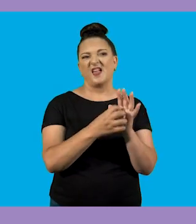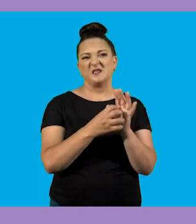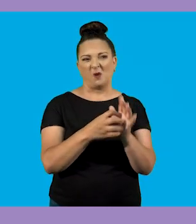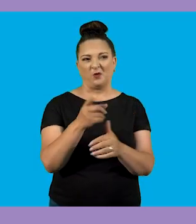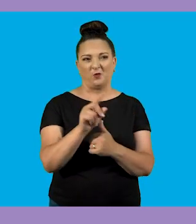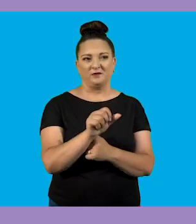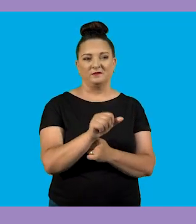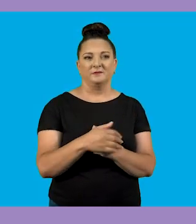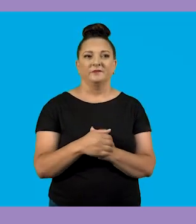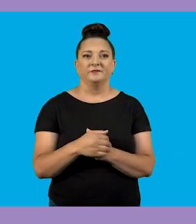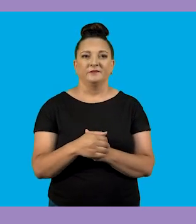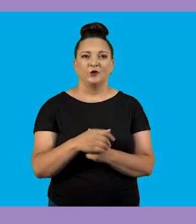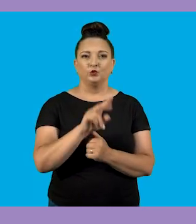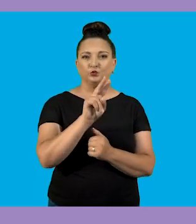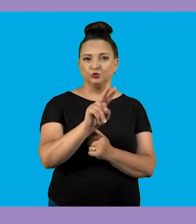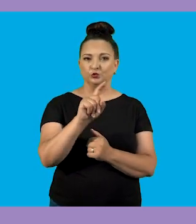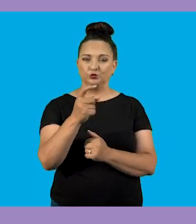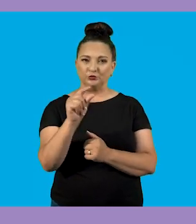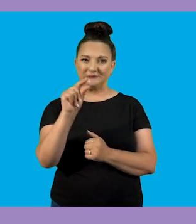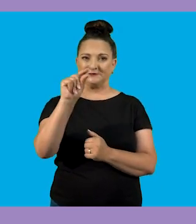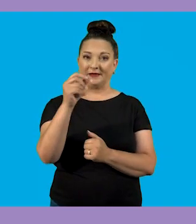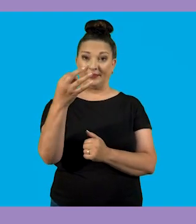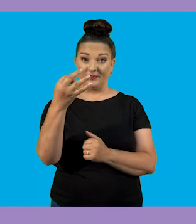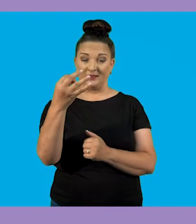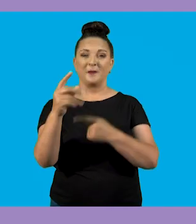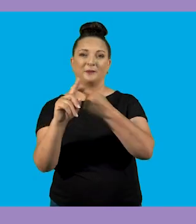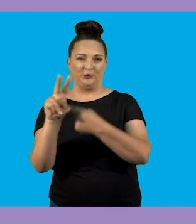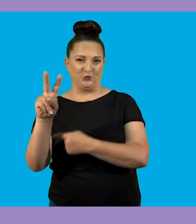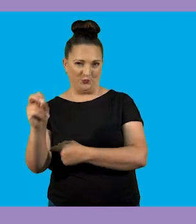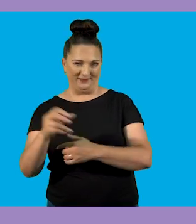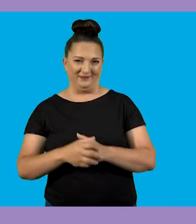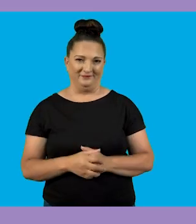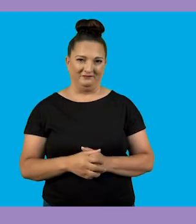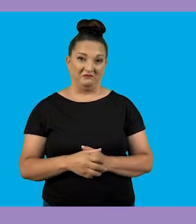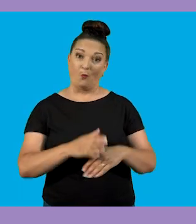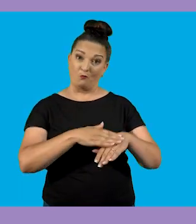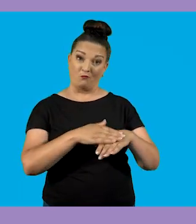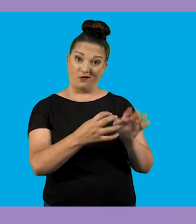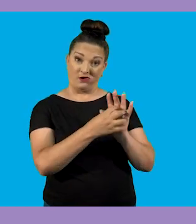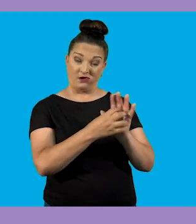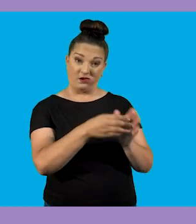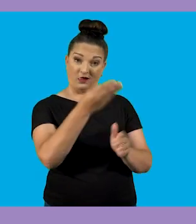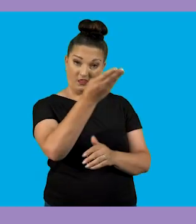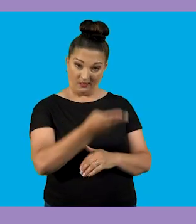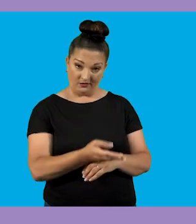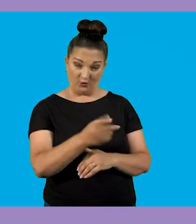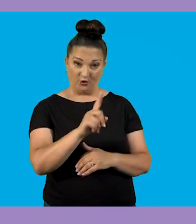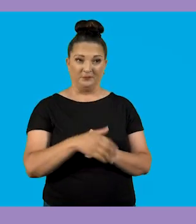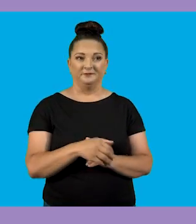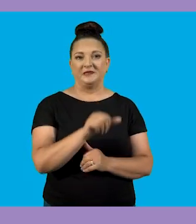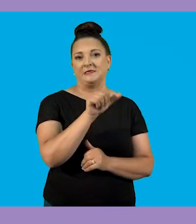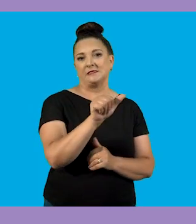example, 2x cubed plus 20. Two terms only. So more examples of